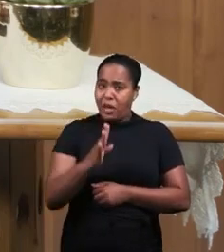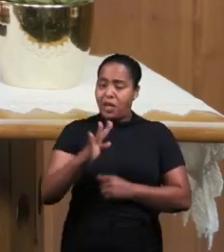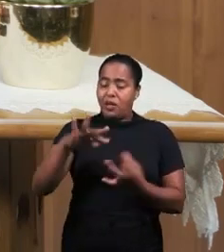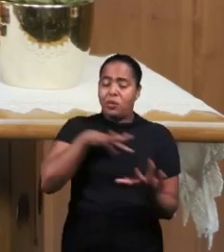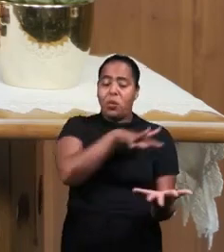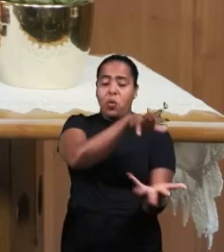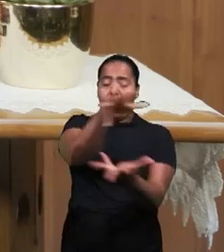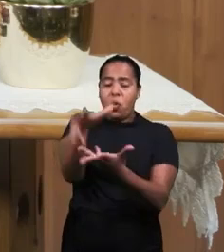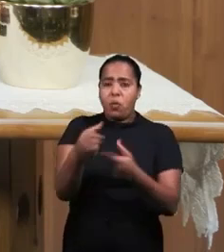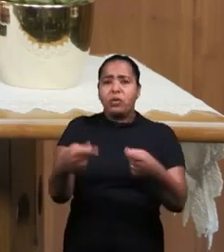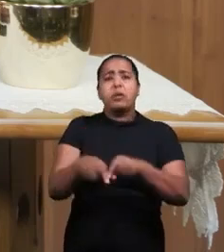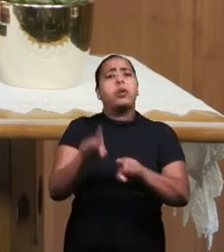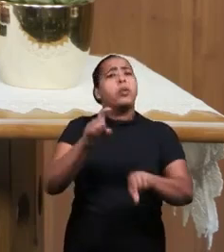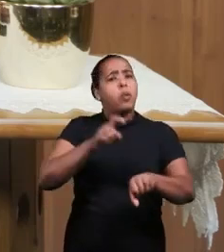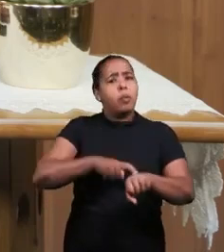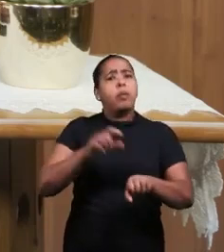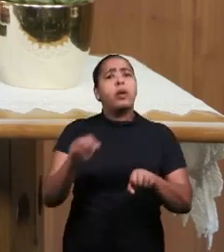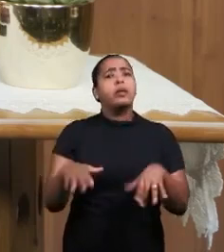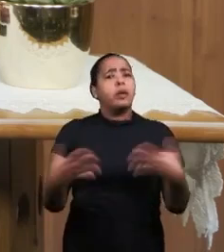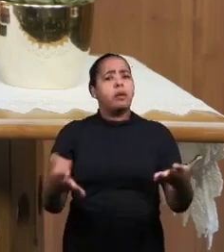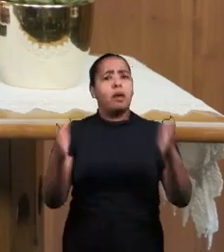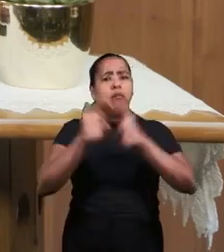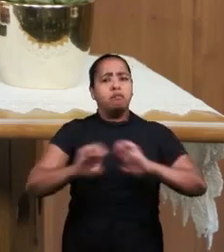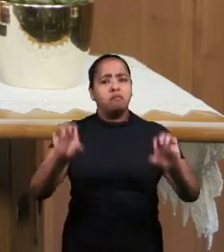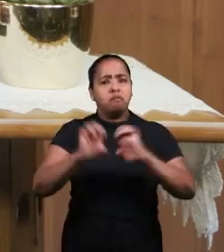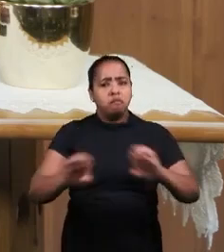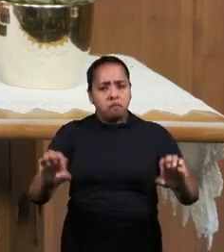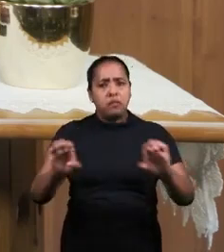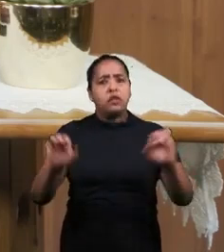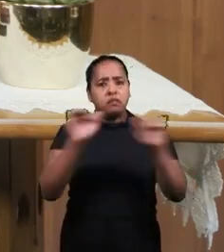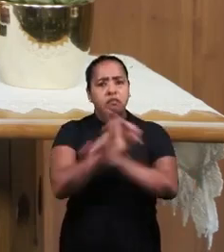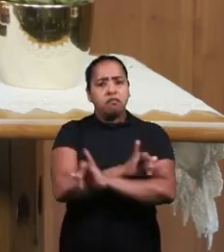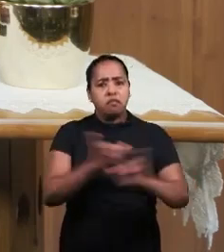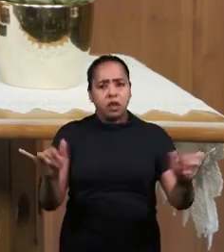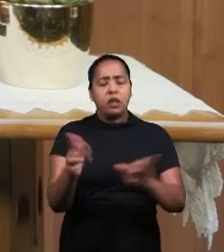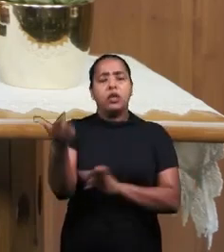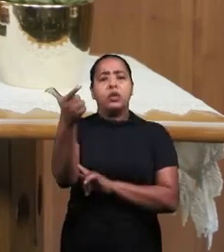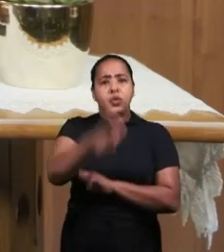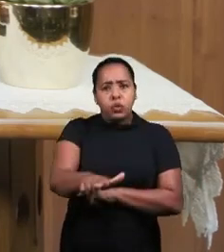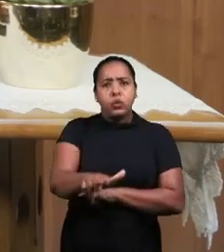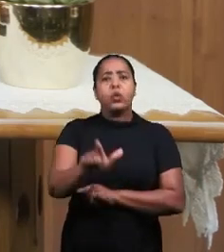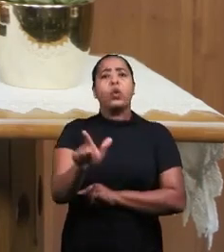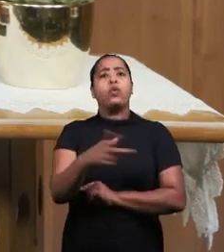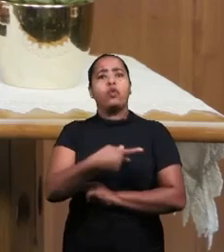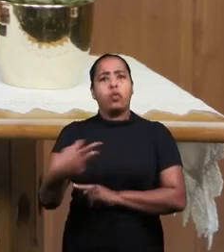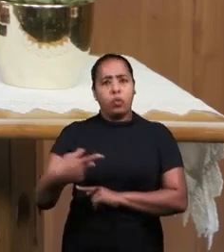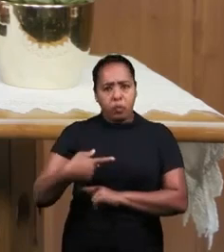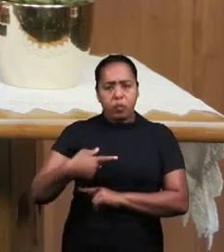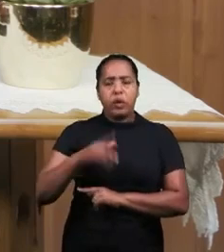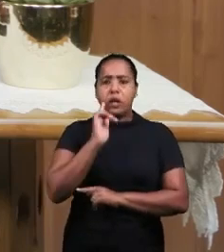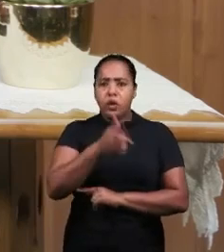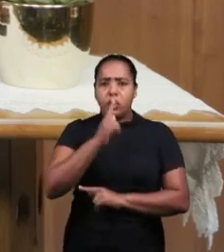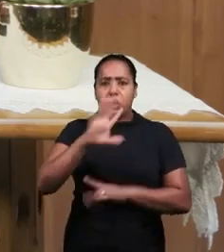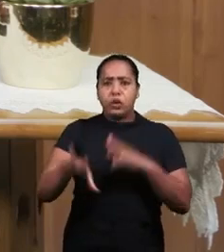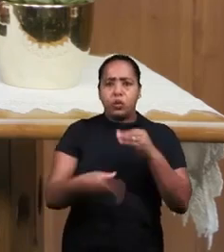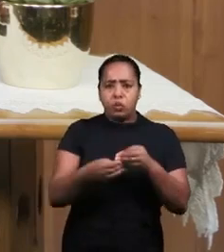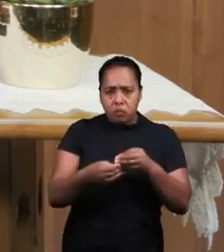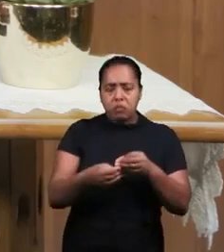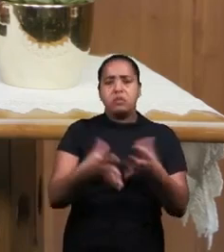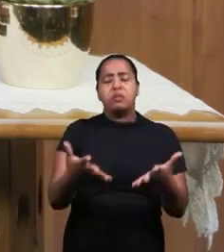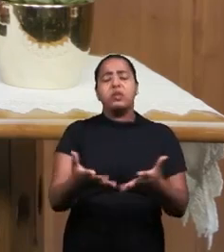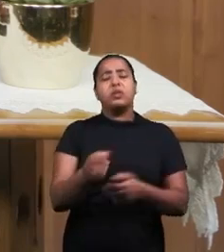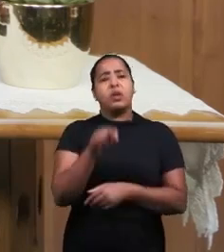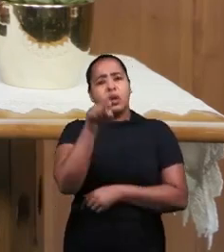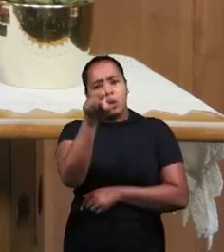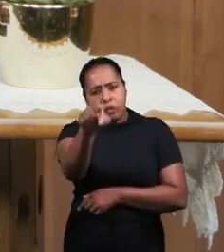living in. It's the moment to preach the gospel and announce. And again, we're reiterating what Pastor Dutchy already mentioned. And